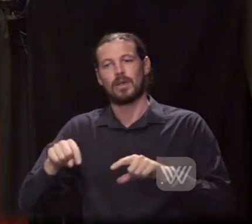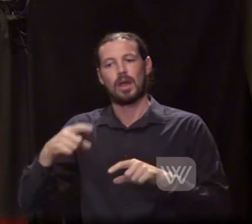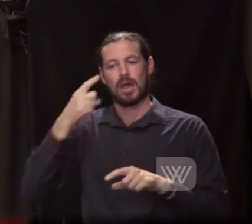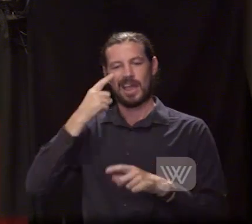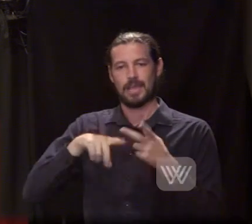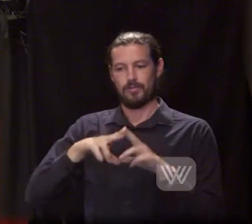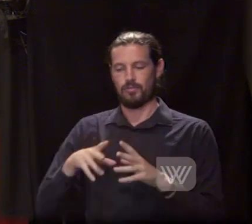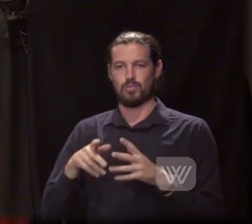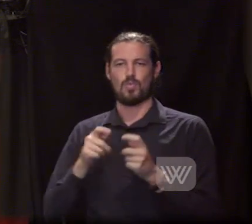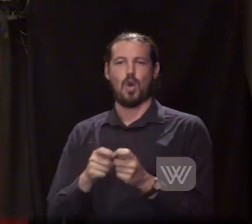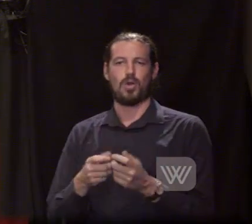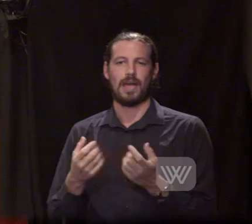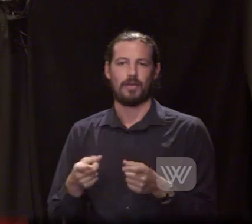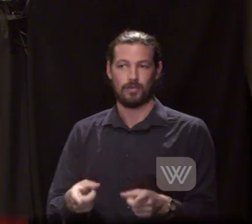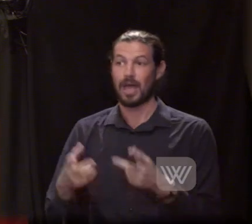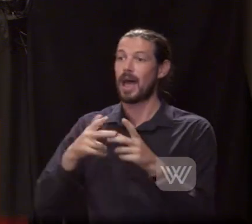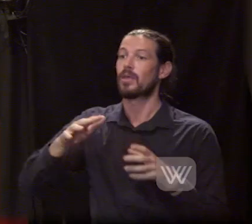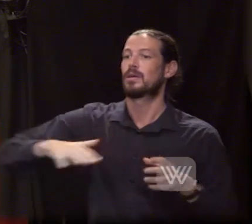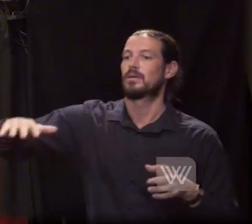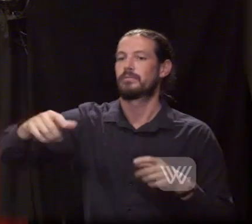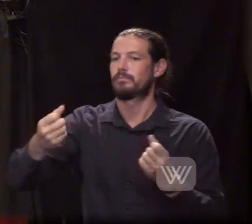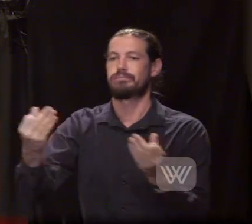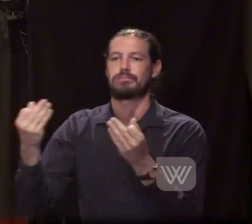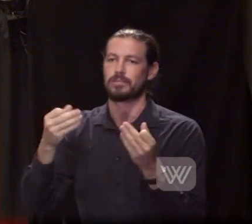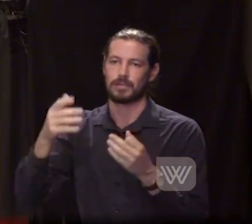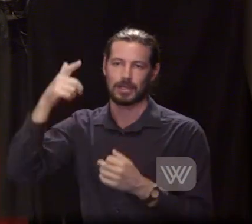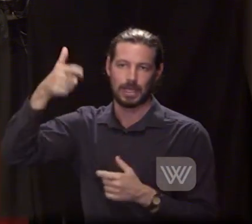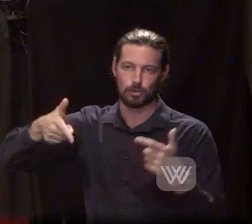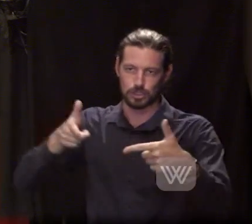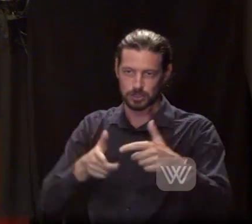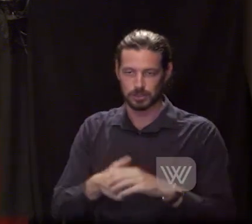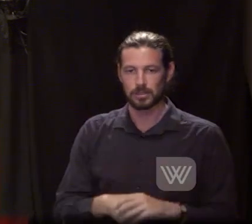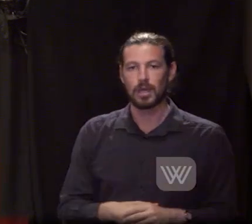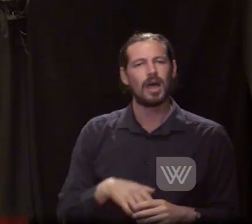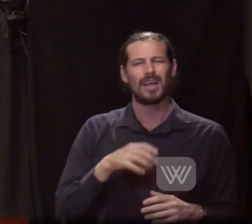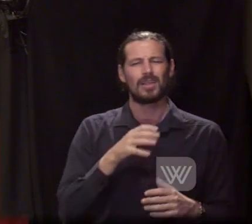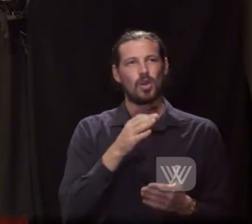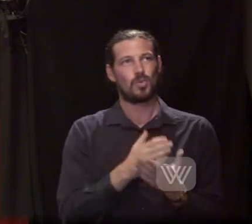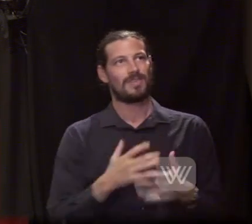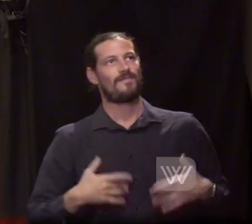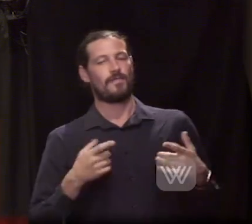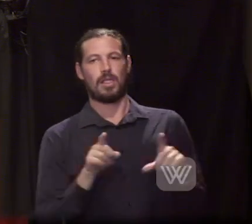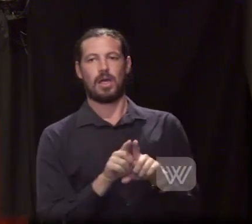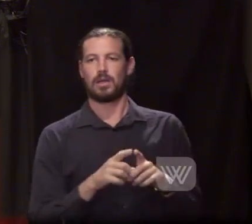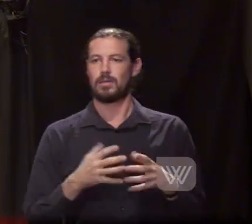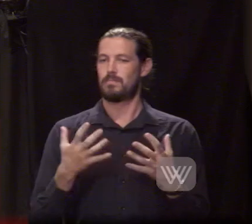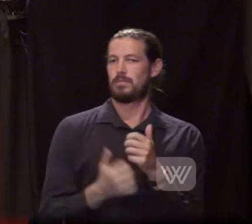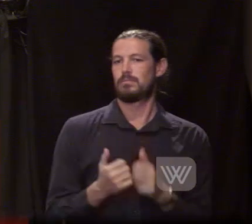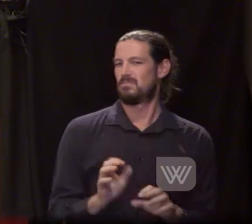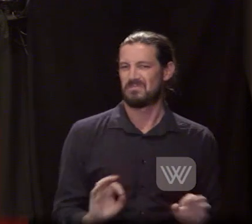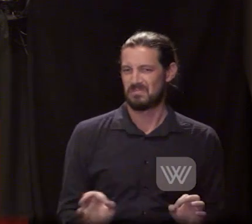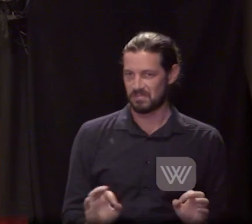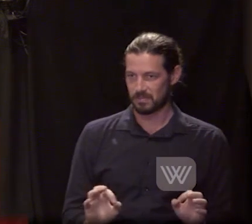whole entire rest of the dome did not have cameras. And so it didn't feel a lot like Big Brother, but at the same time, we all had